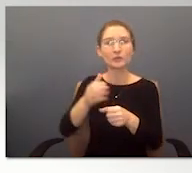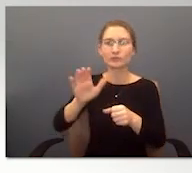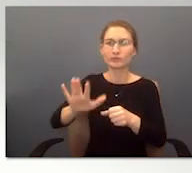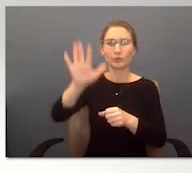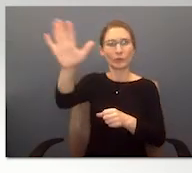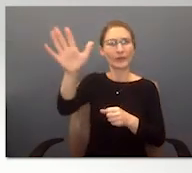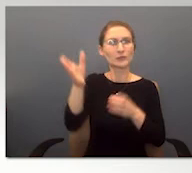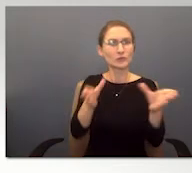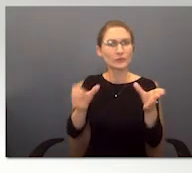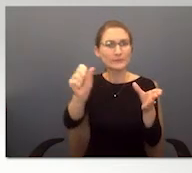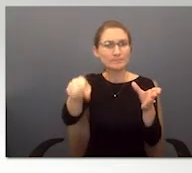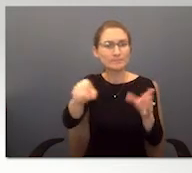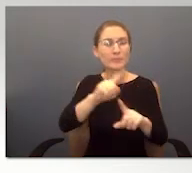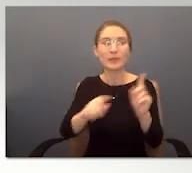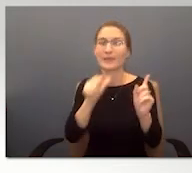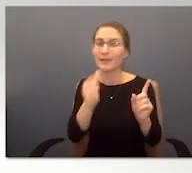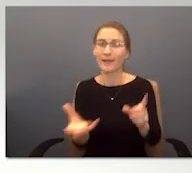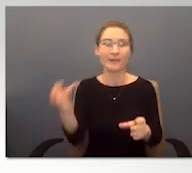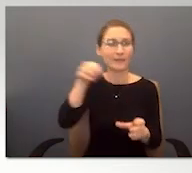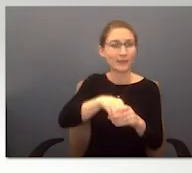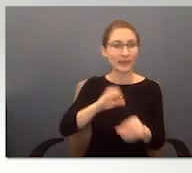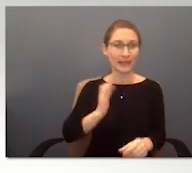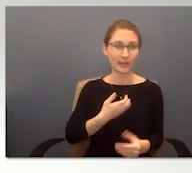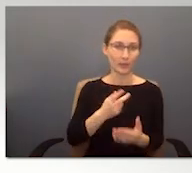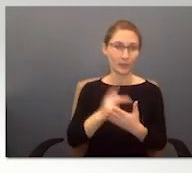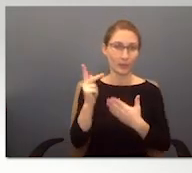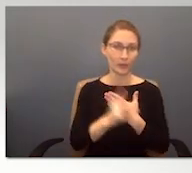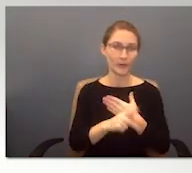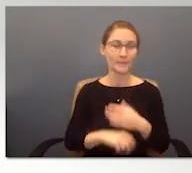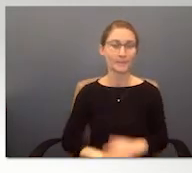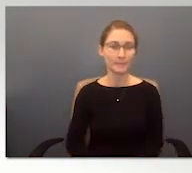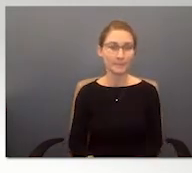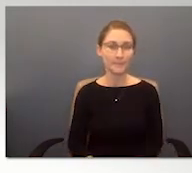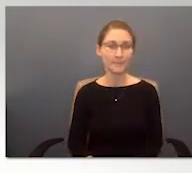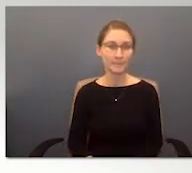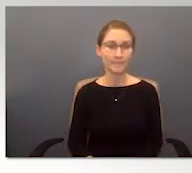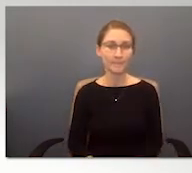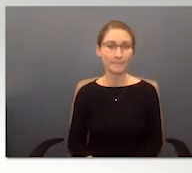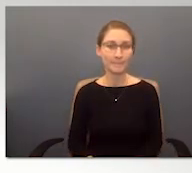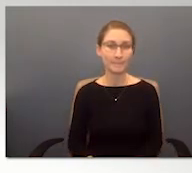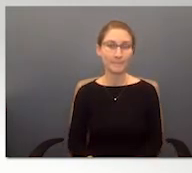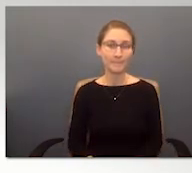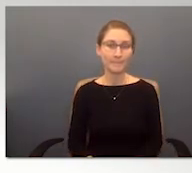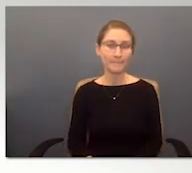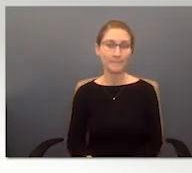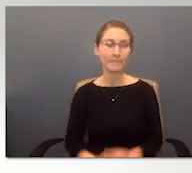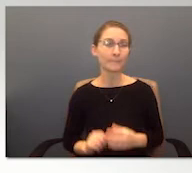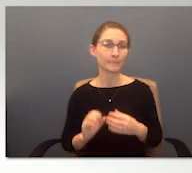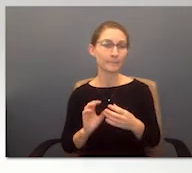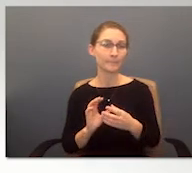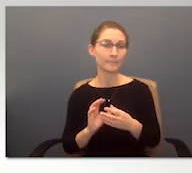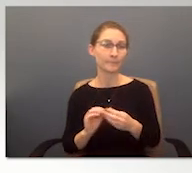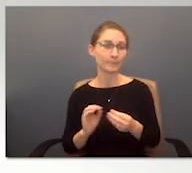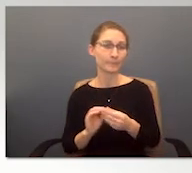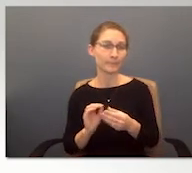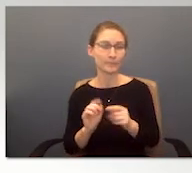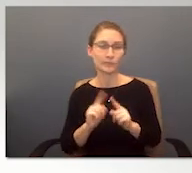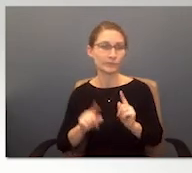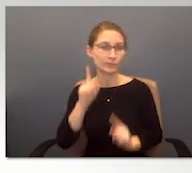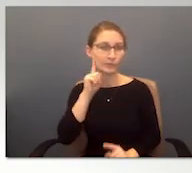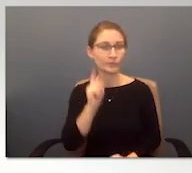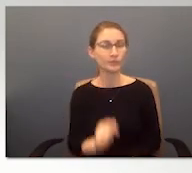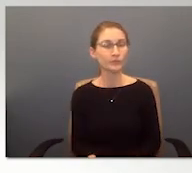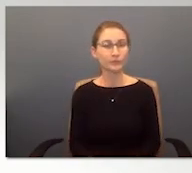quality services, just not as part of our Early Steps program. I can share with you an experience. I have, my daughter does early